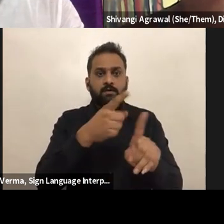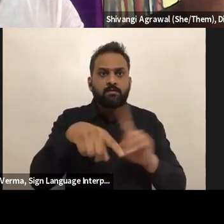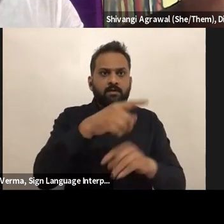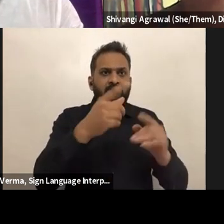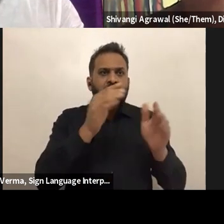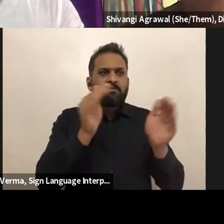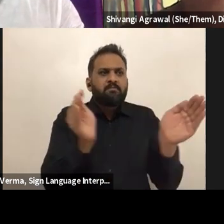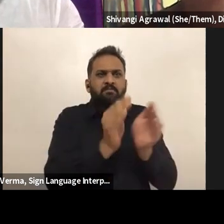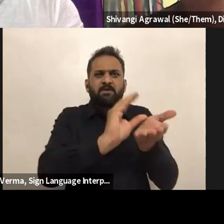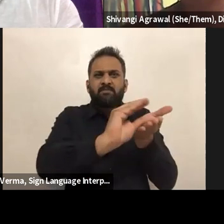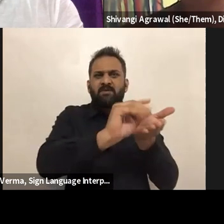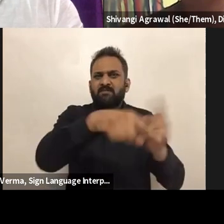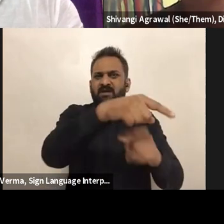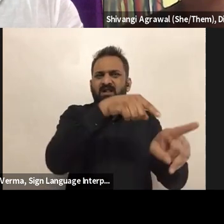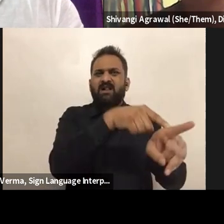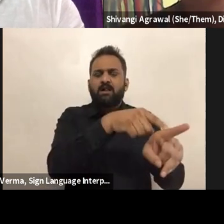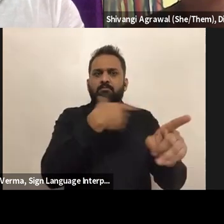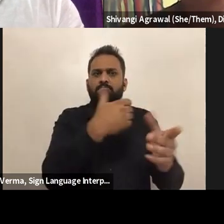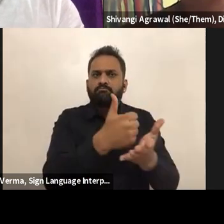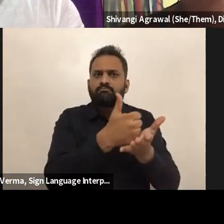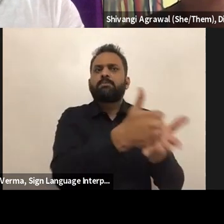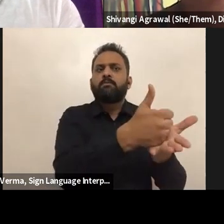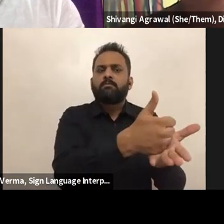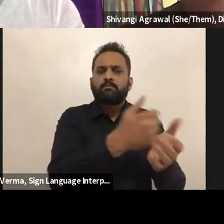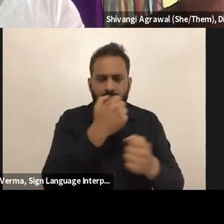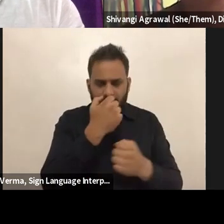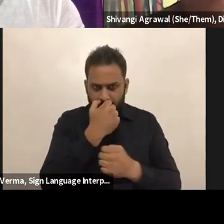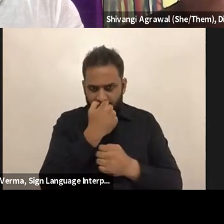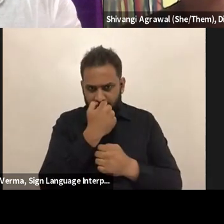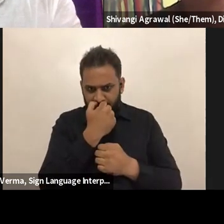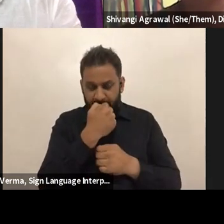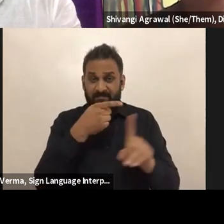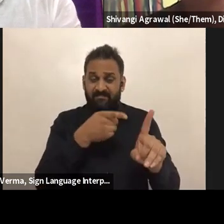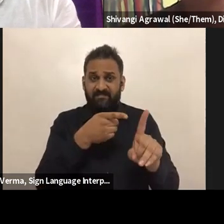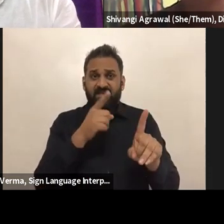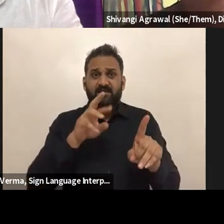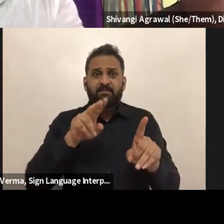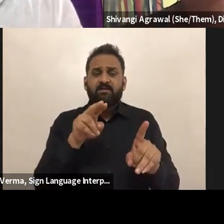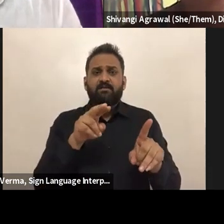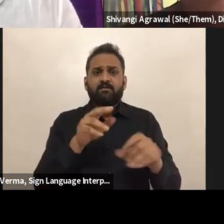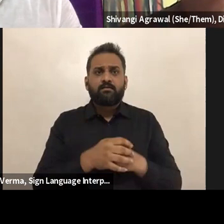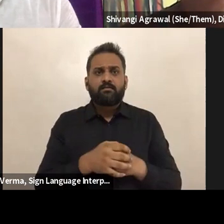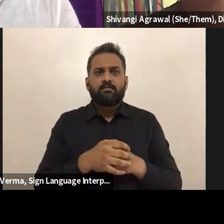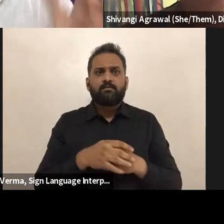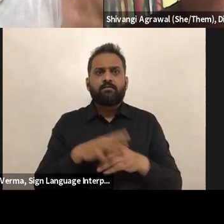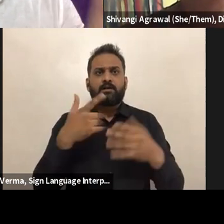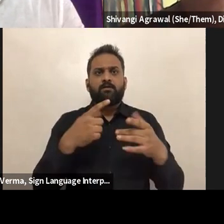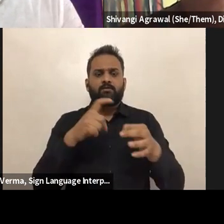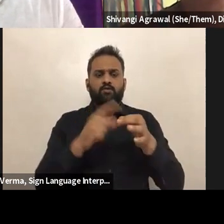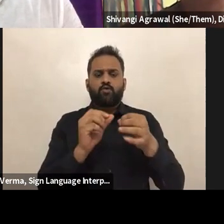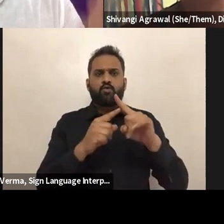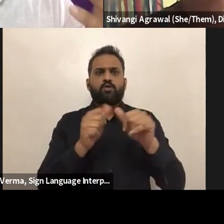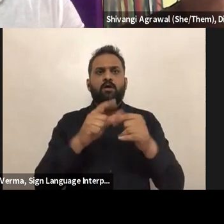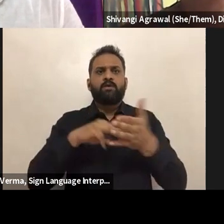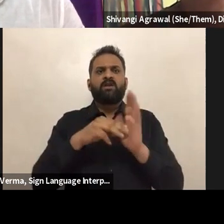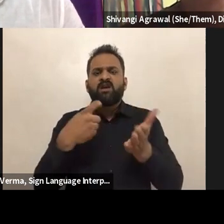segments, and it was not based on a kind of a quota system, but it was more